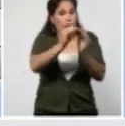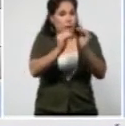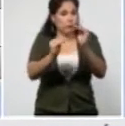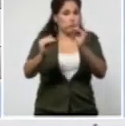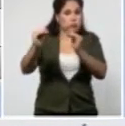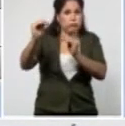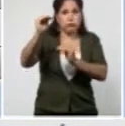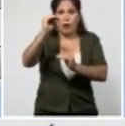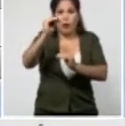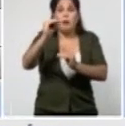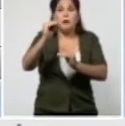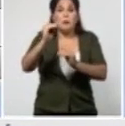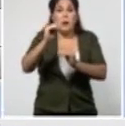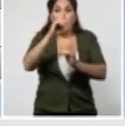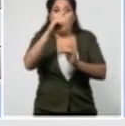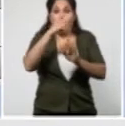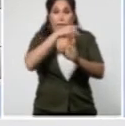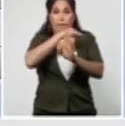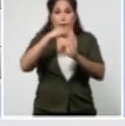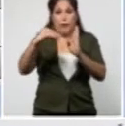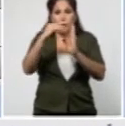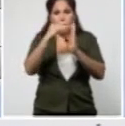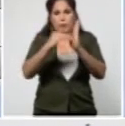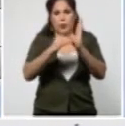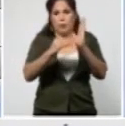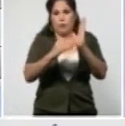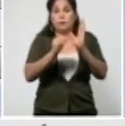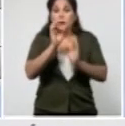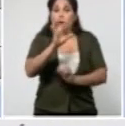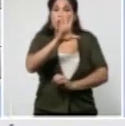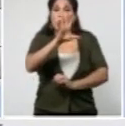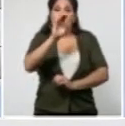6,201 people died in the world,